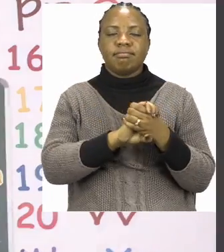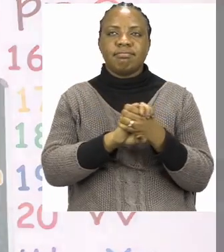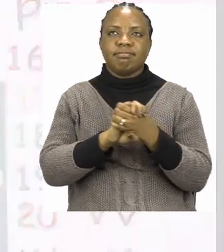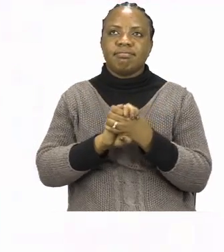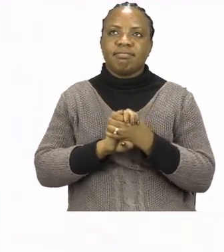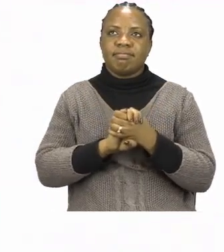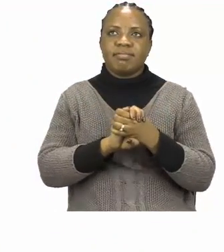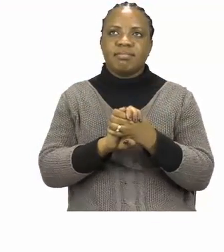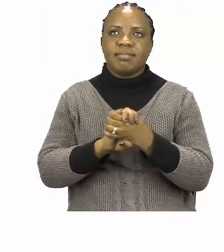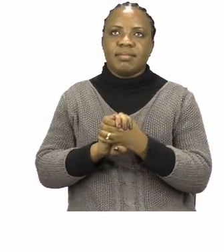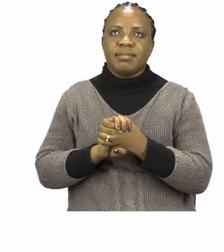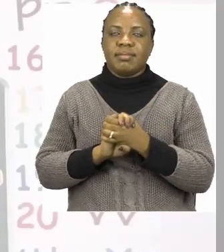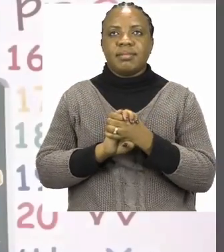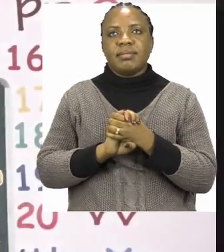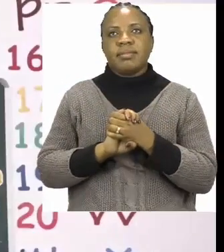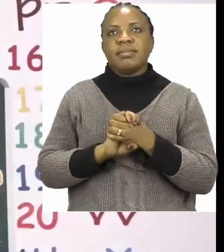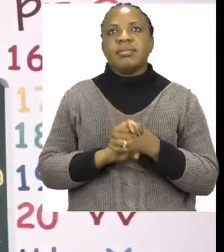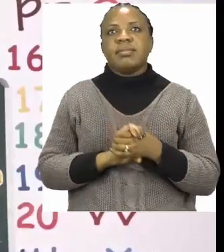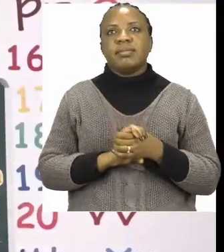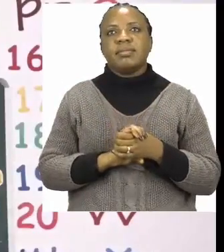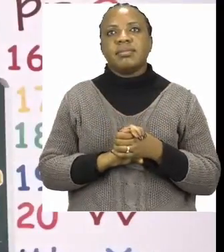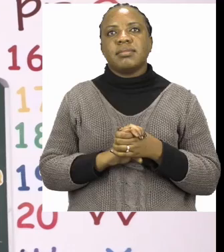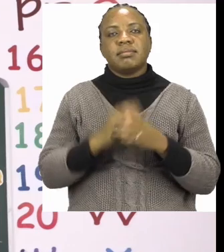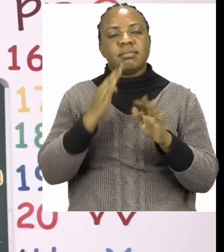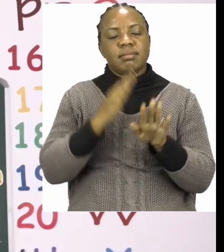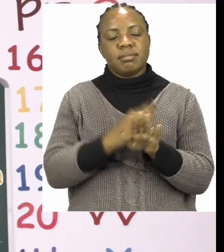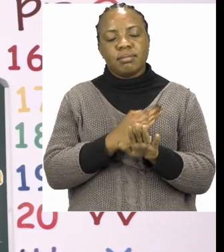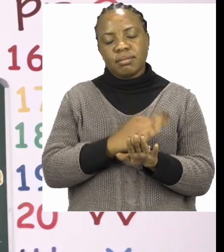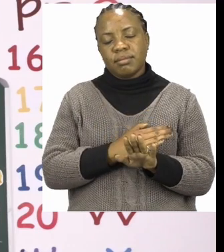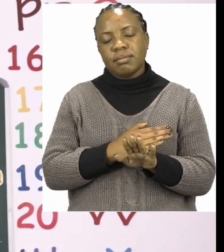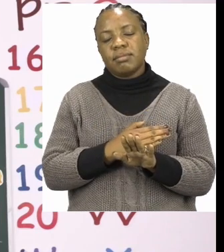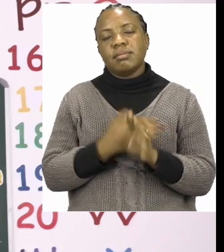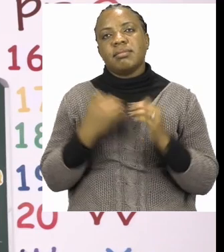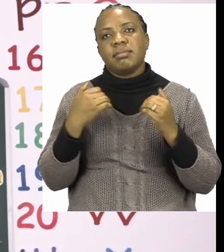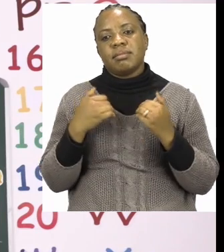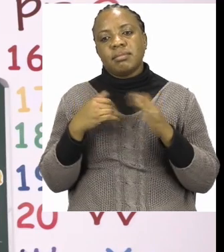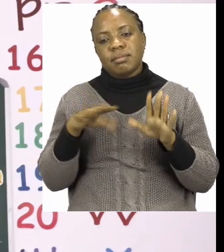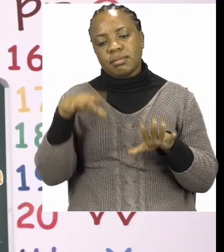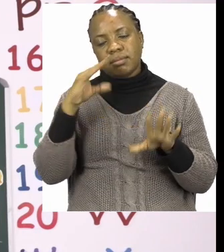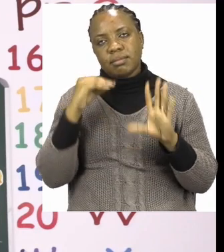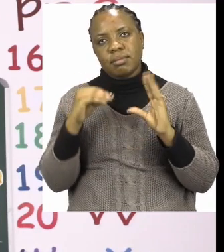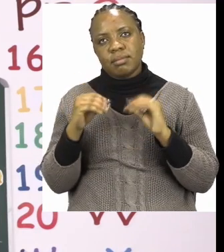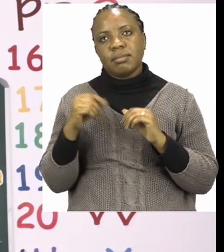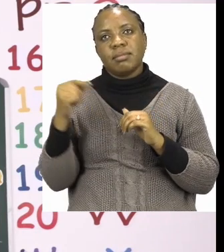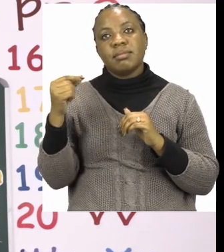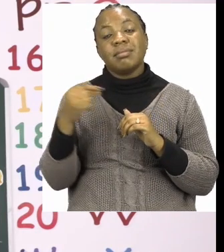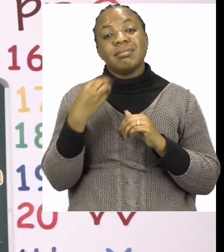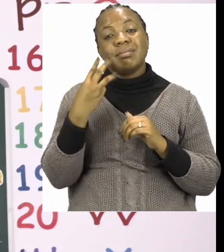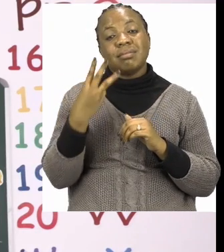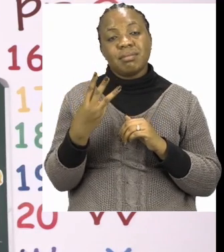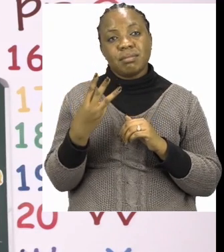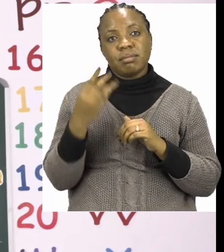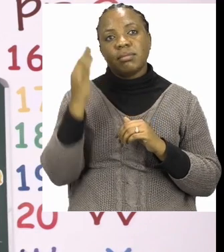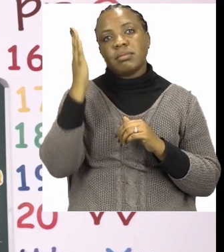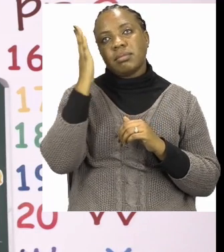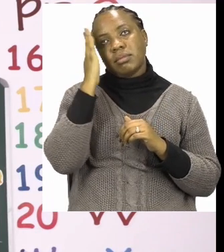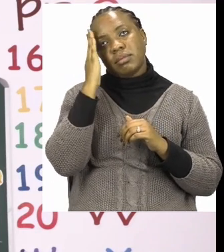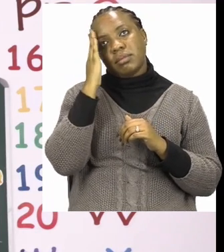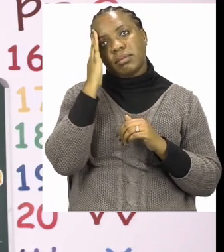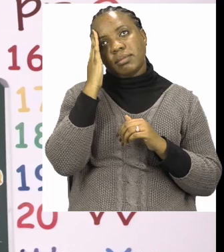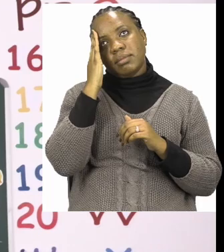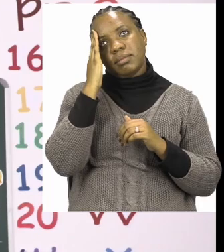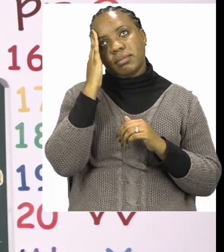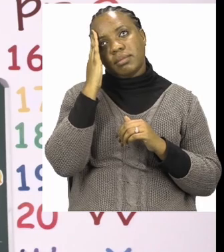and friendship. And before we get into any lessons, grade 3s, we know that we have